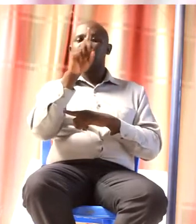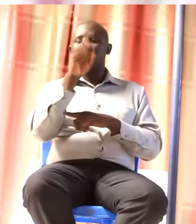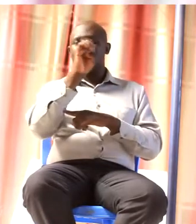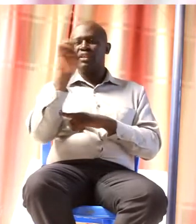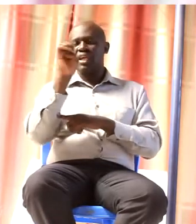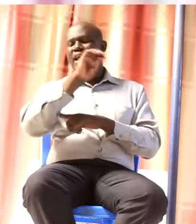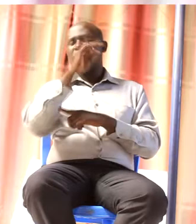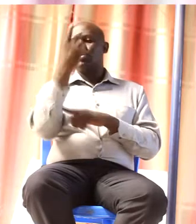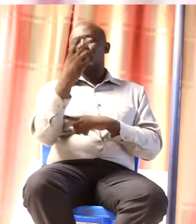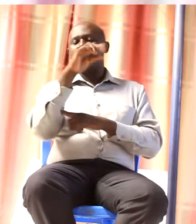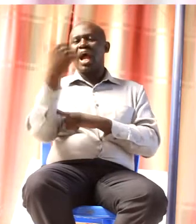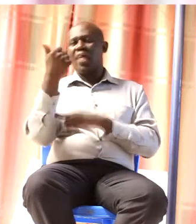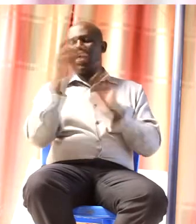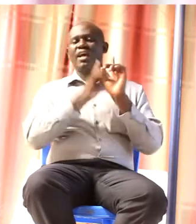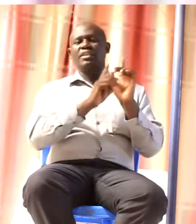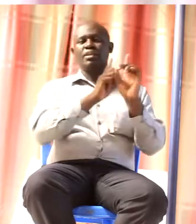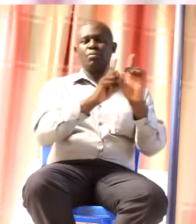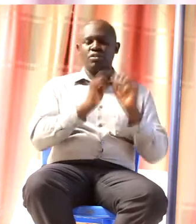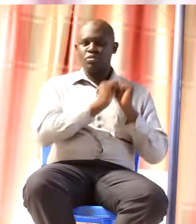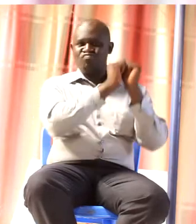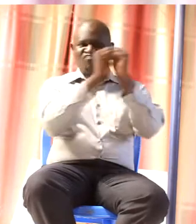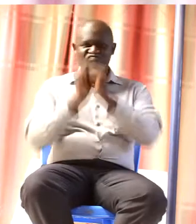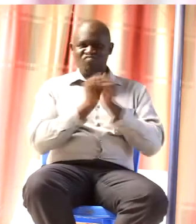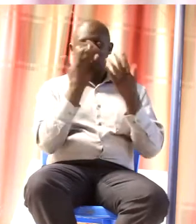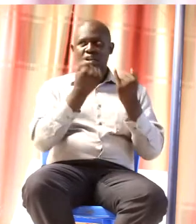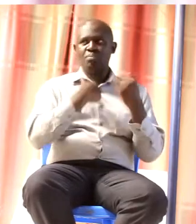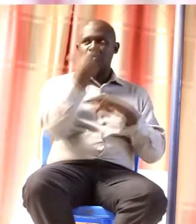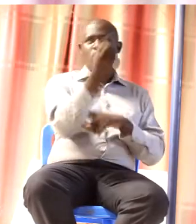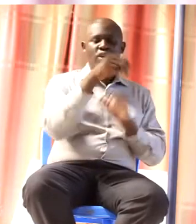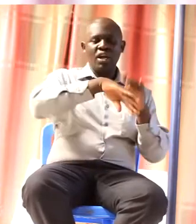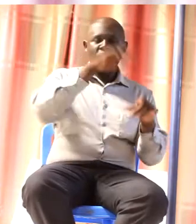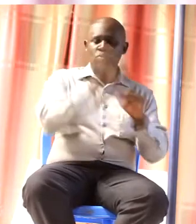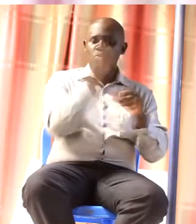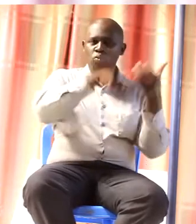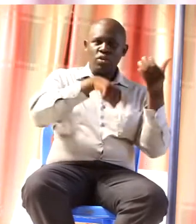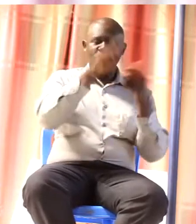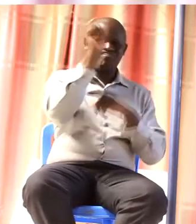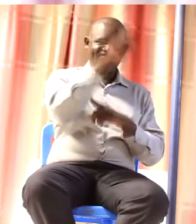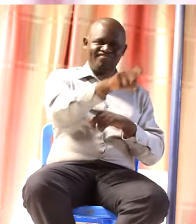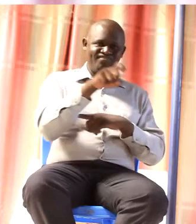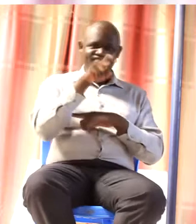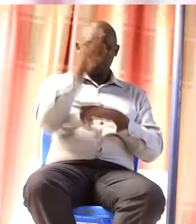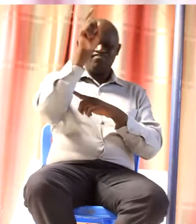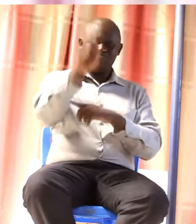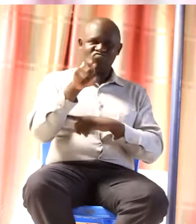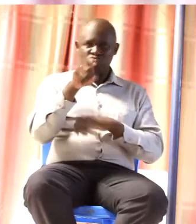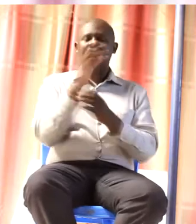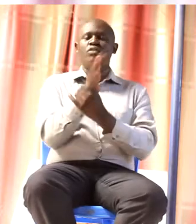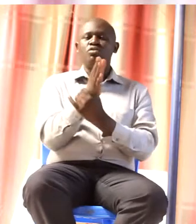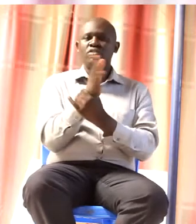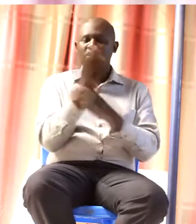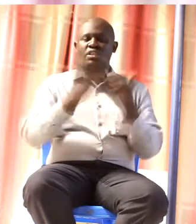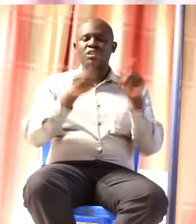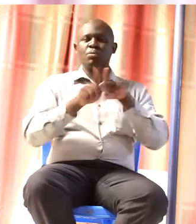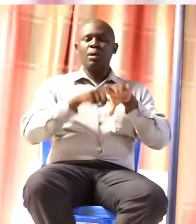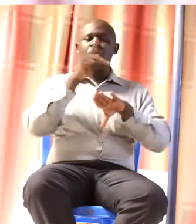together. "I'm going out to fish," Simon Peter told them, and they said, "Well, go with you." So